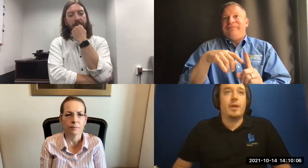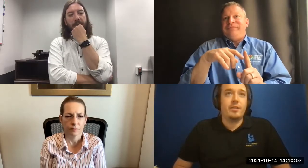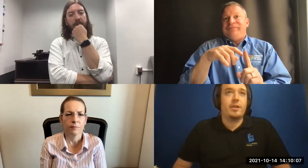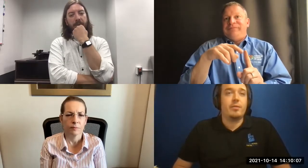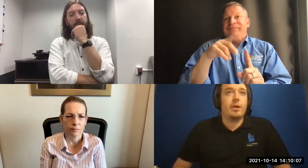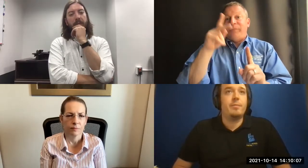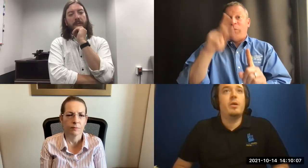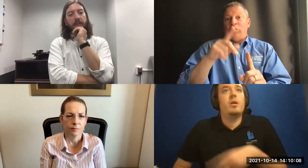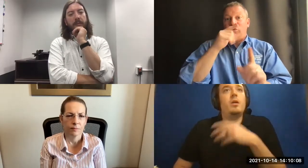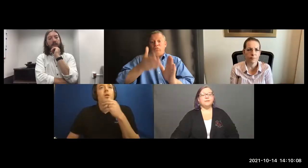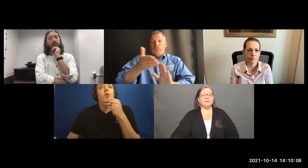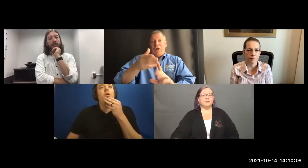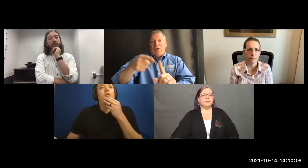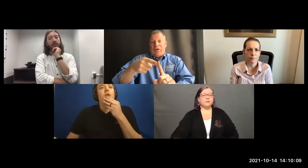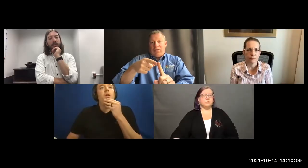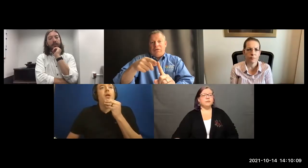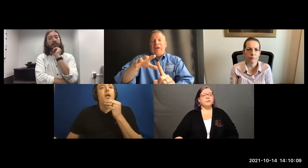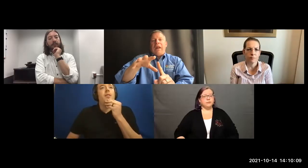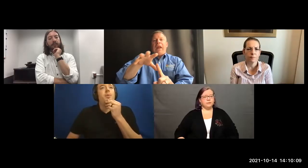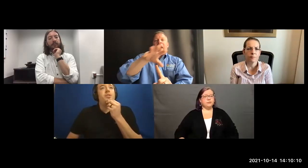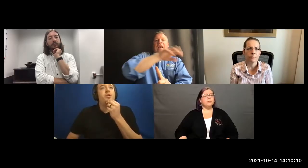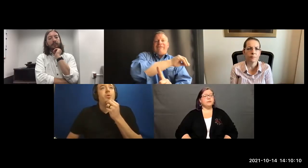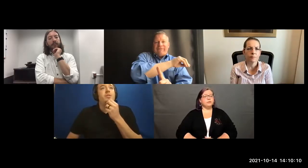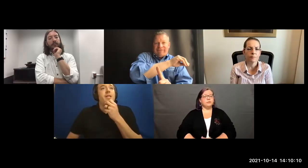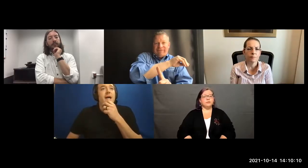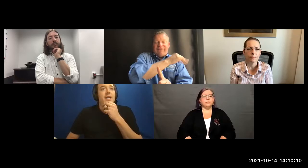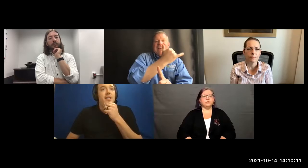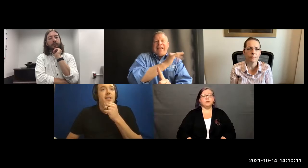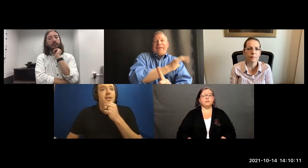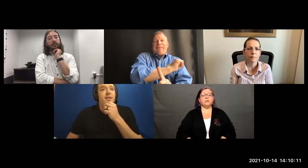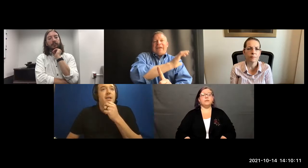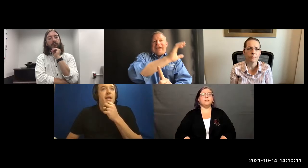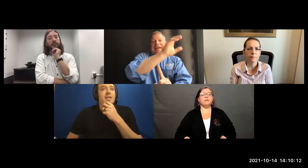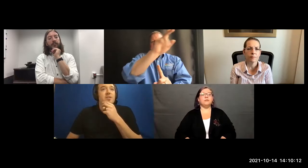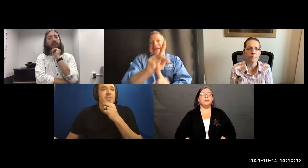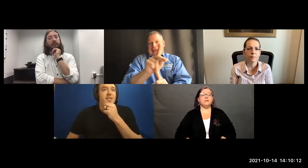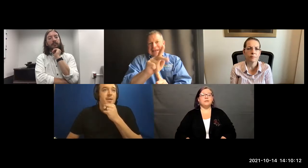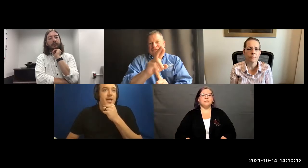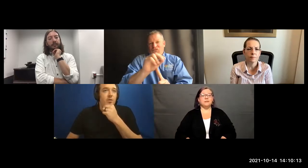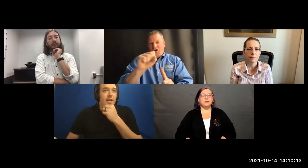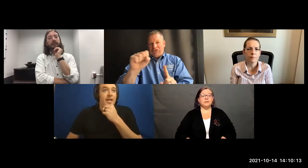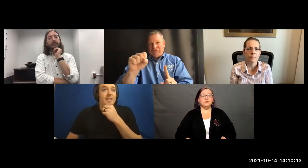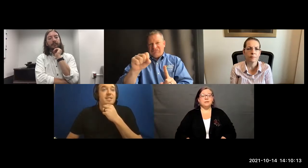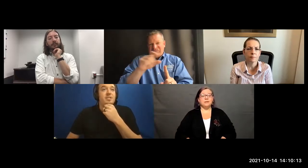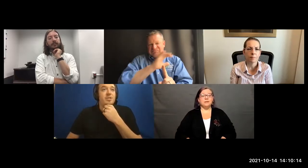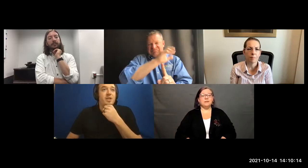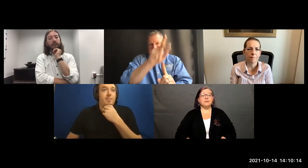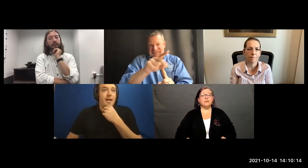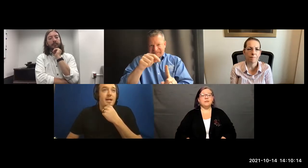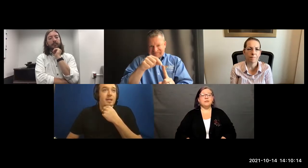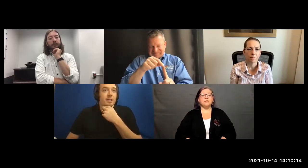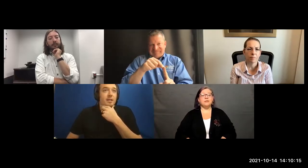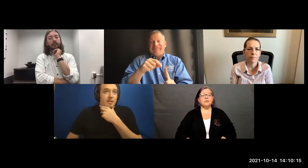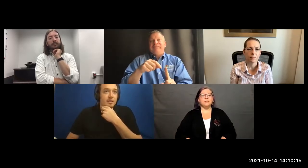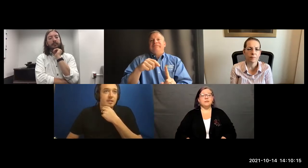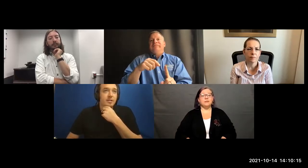GRI, correct. Thank you, Wyatt. And the person who runs that has actually stepped out and has just come